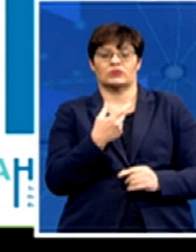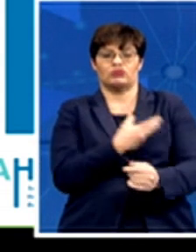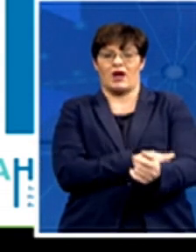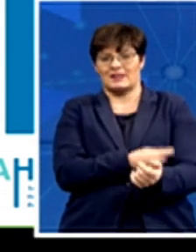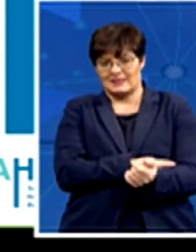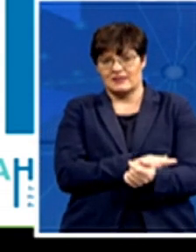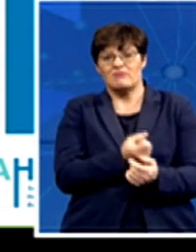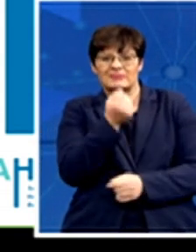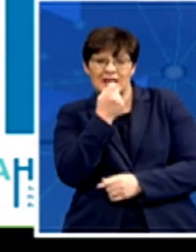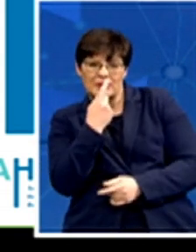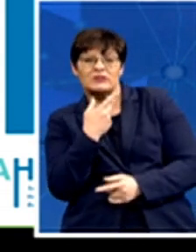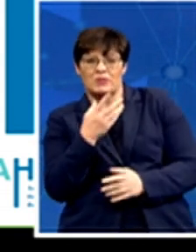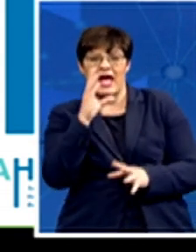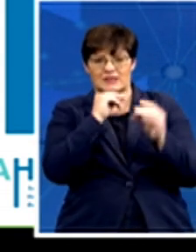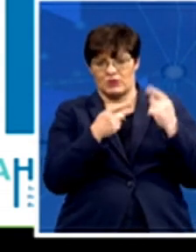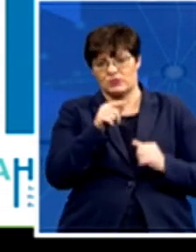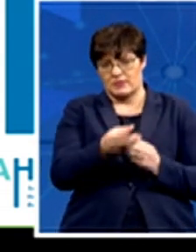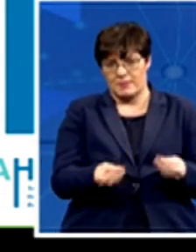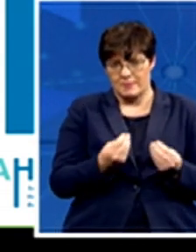taking their medicines.